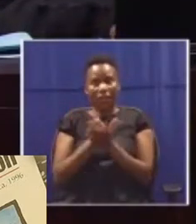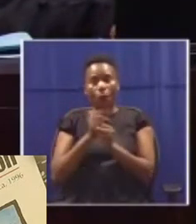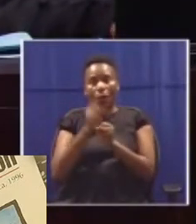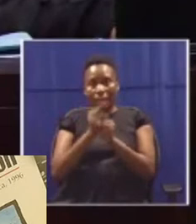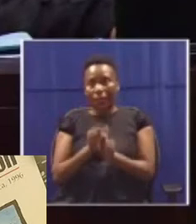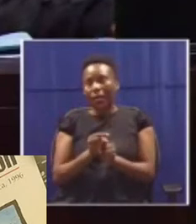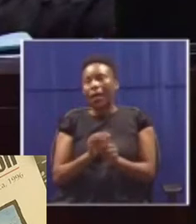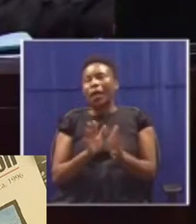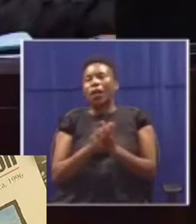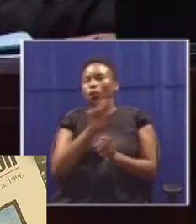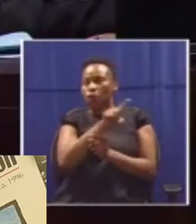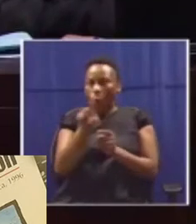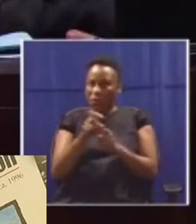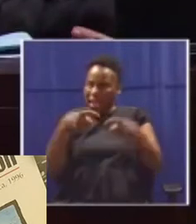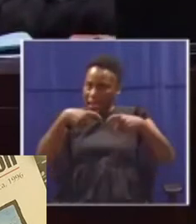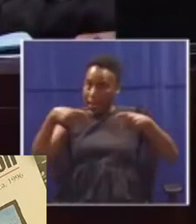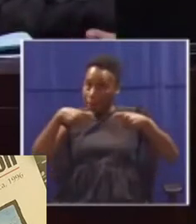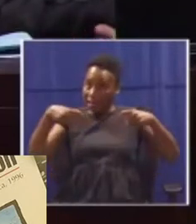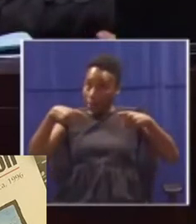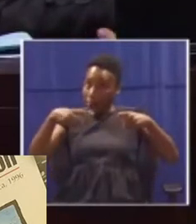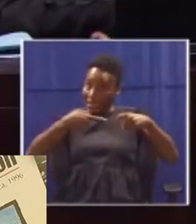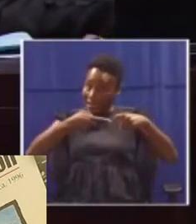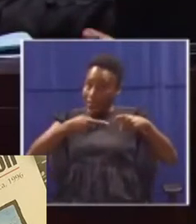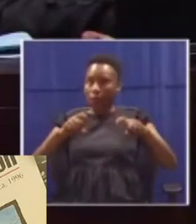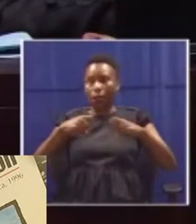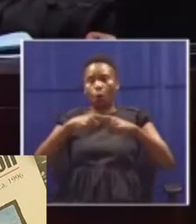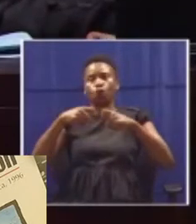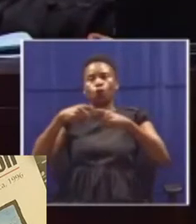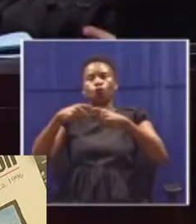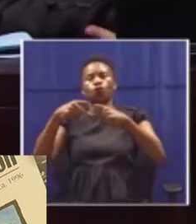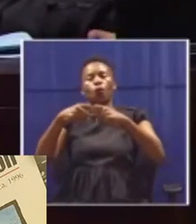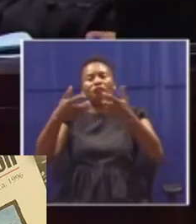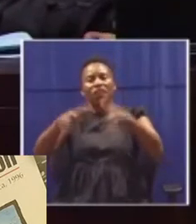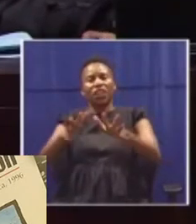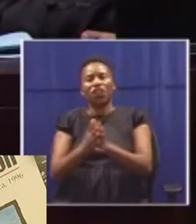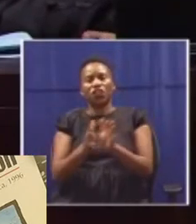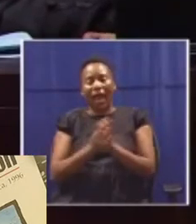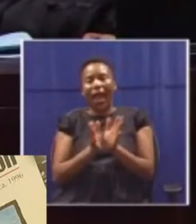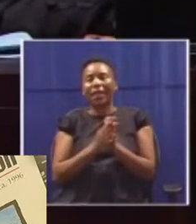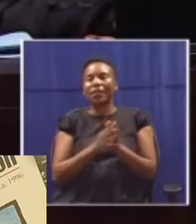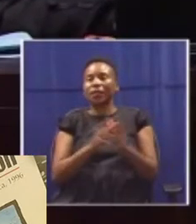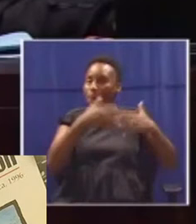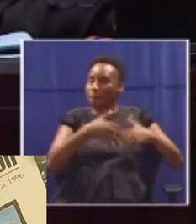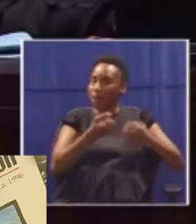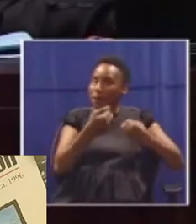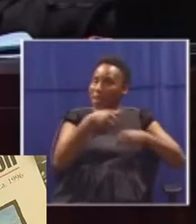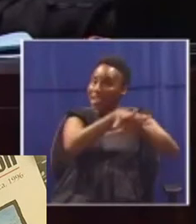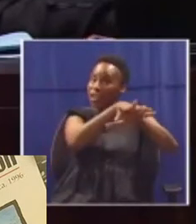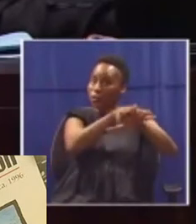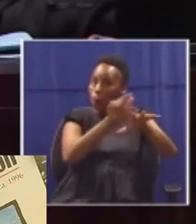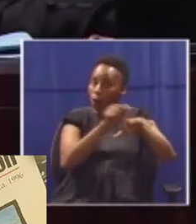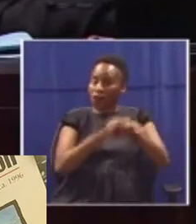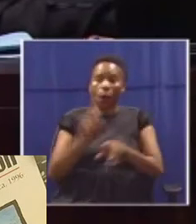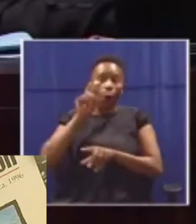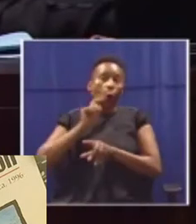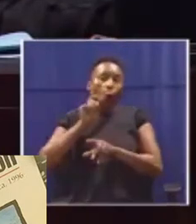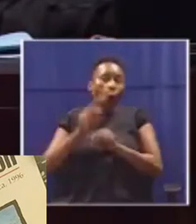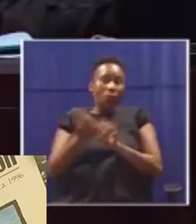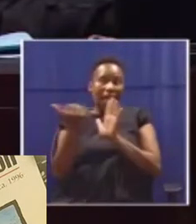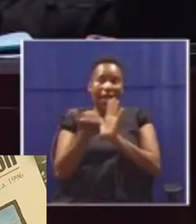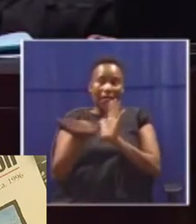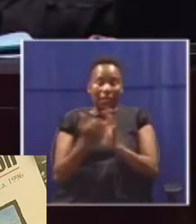shortcomings identified in the course of the implementation of the Principal Act have been addressed through